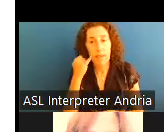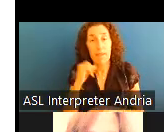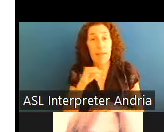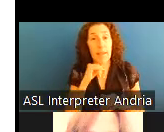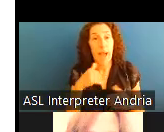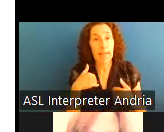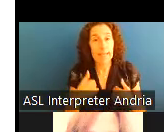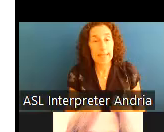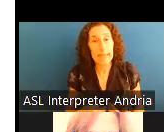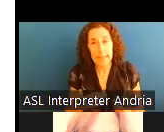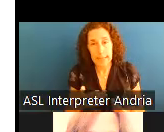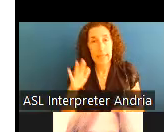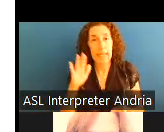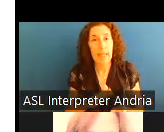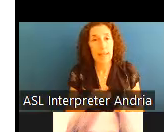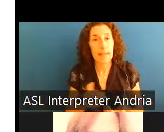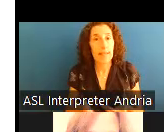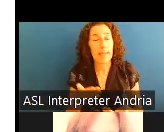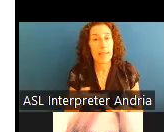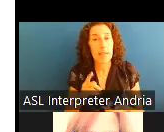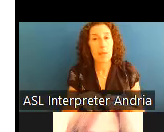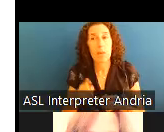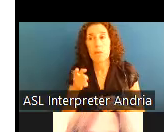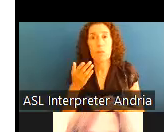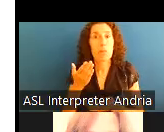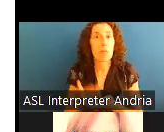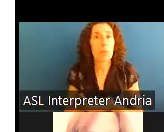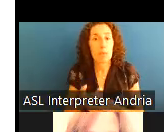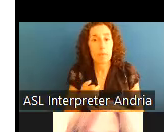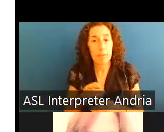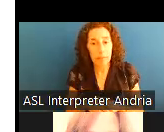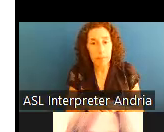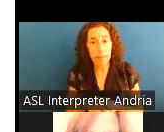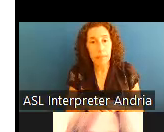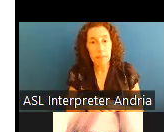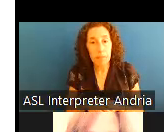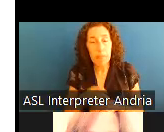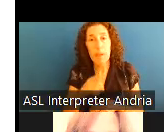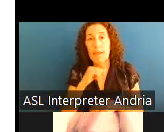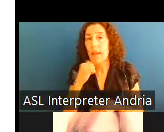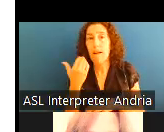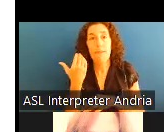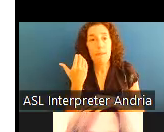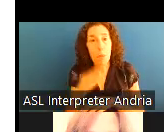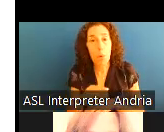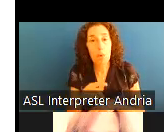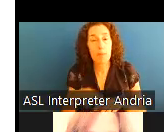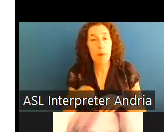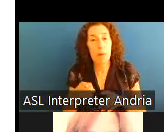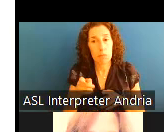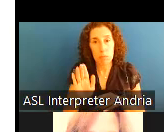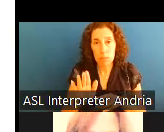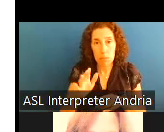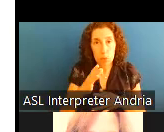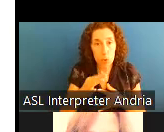provide more details than they are willing. However, supporting them during the process and helping explain why it's important to